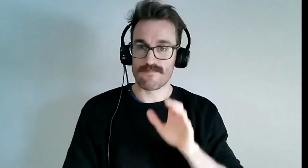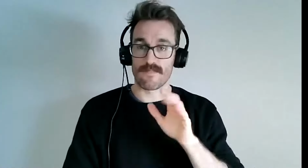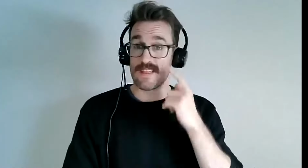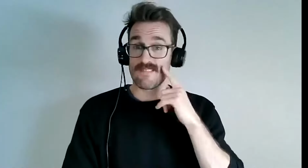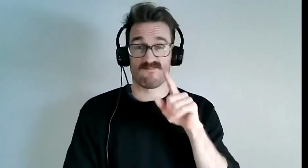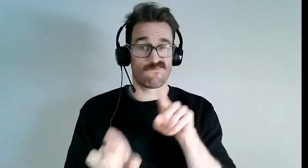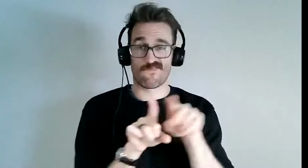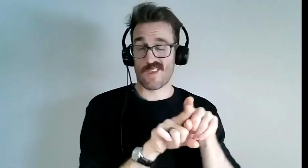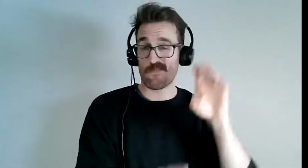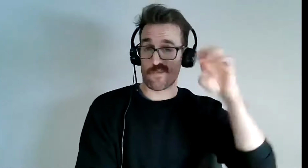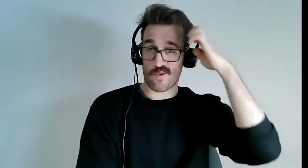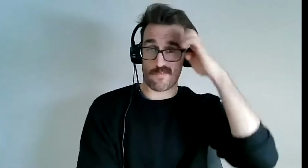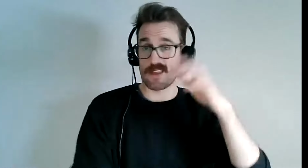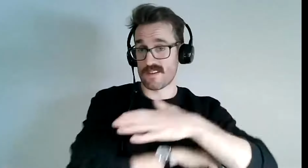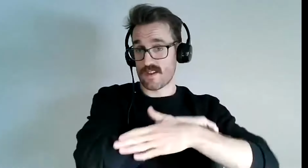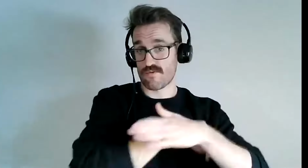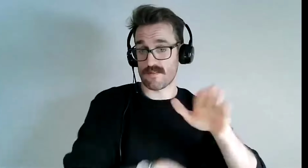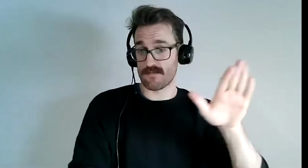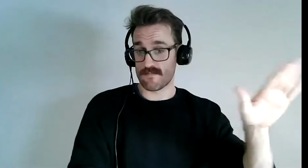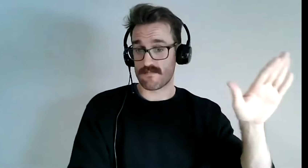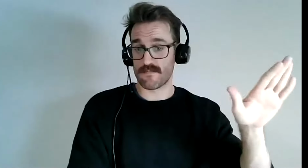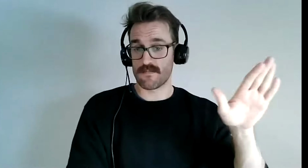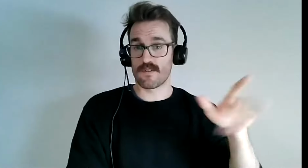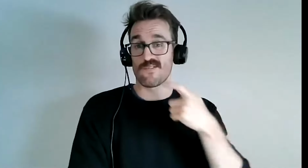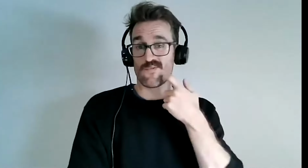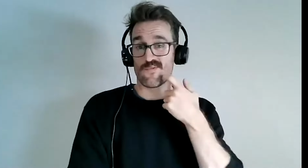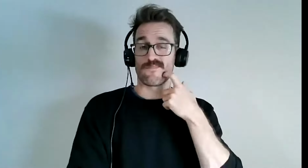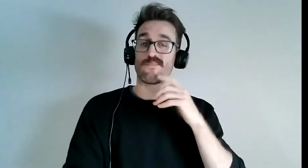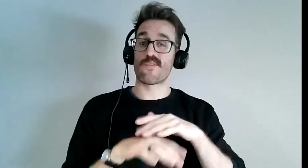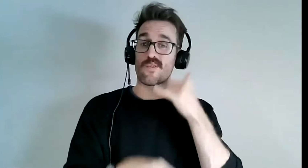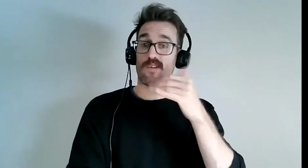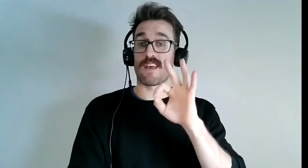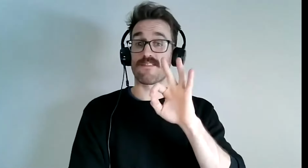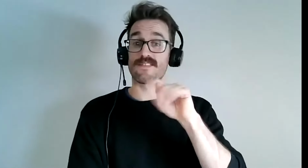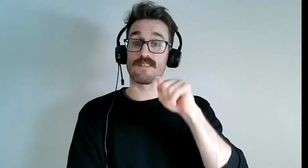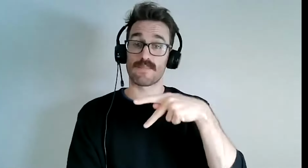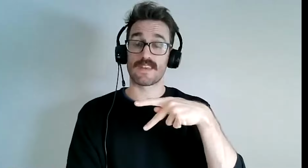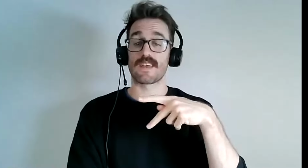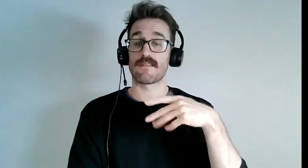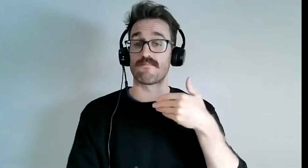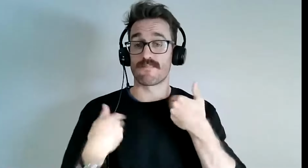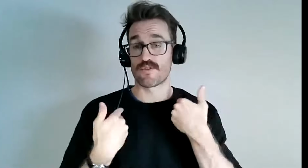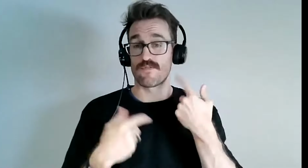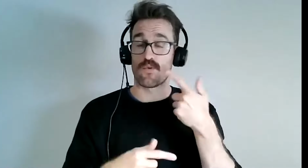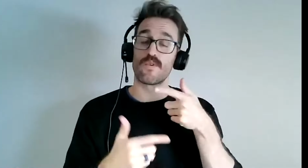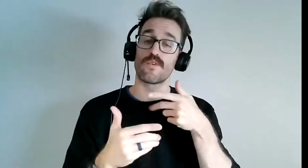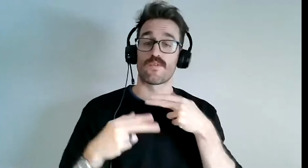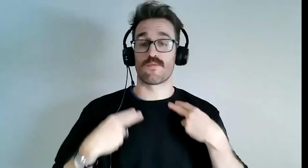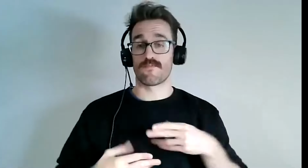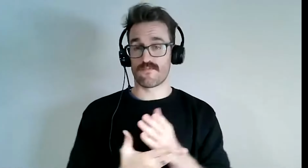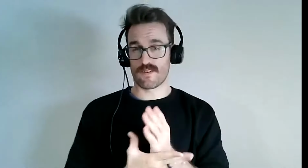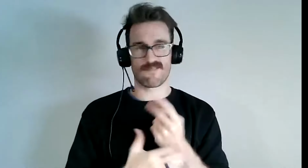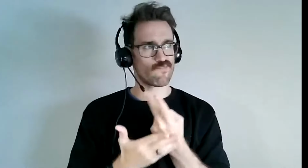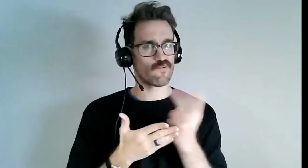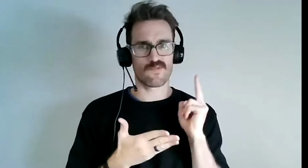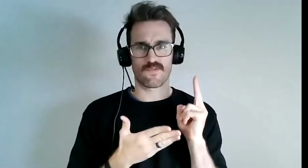countries. I was actually on a call with the FPT ministers for human rights about 2 weeks ago. And I was the